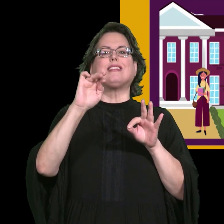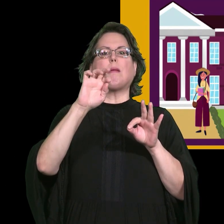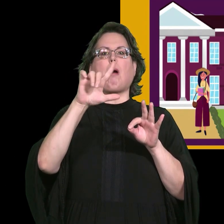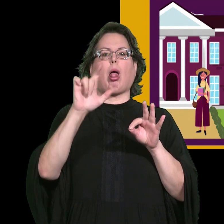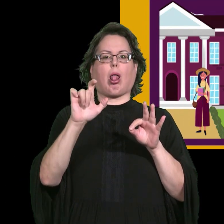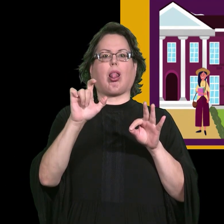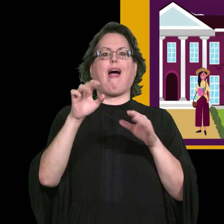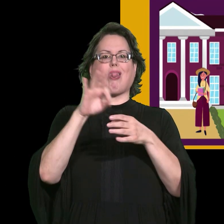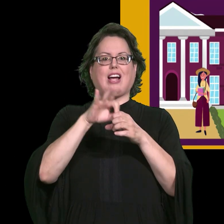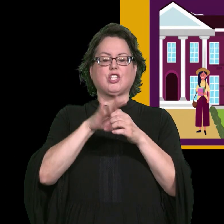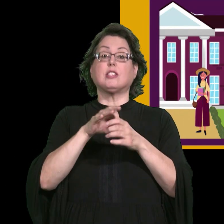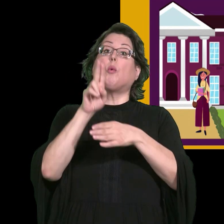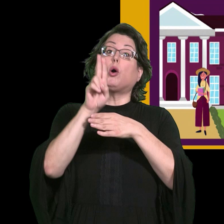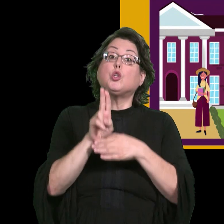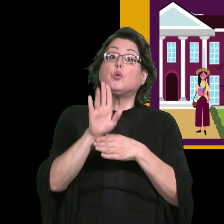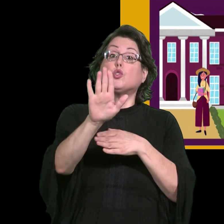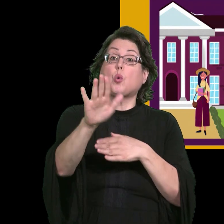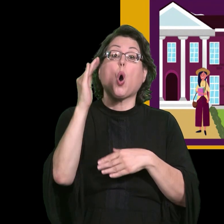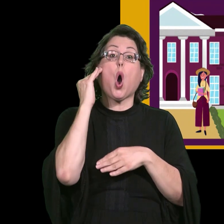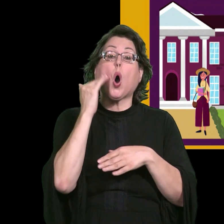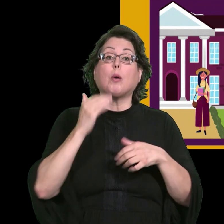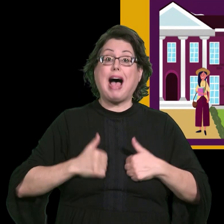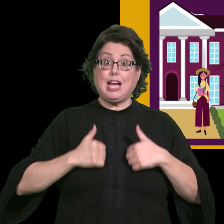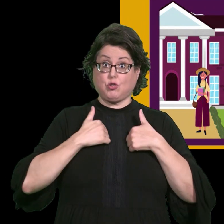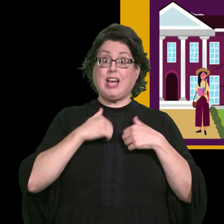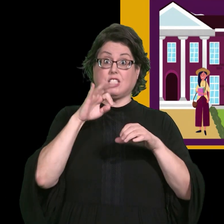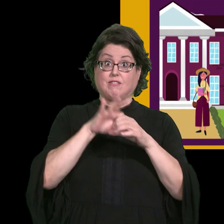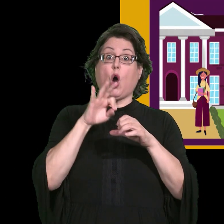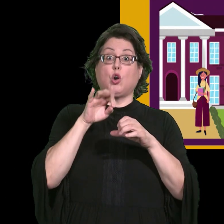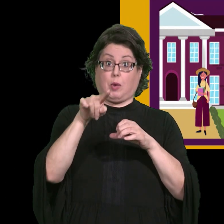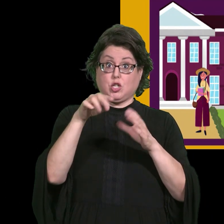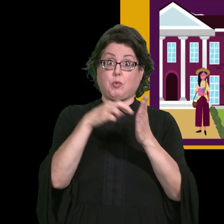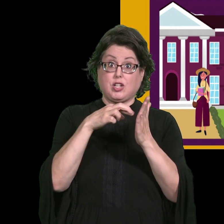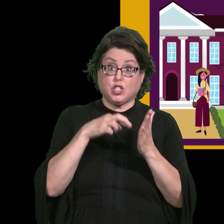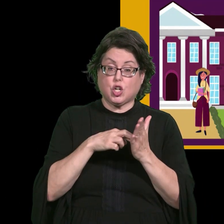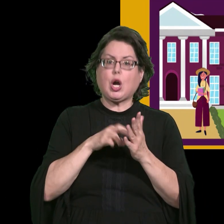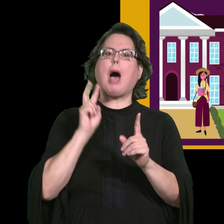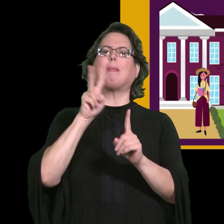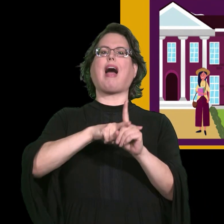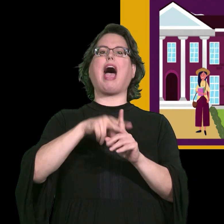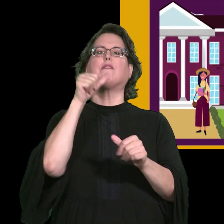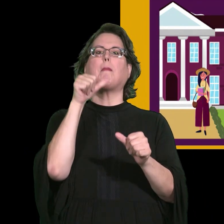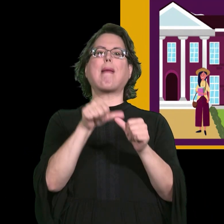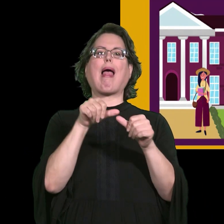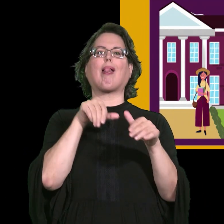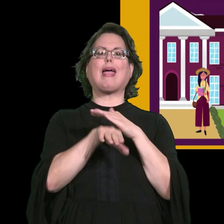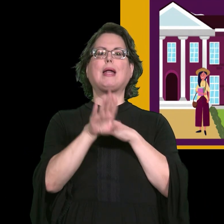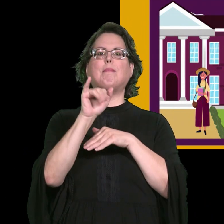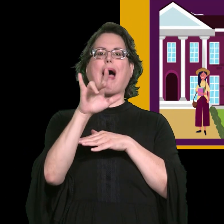home address when you register to vote. Apply for mail-in ballot online at